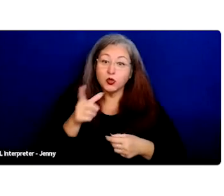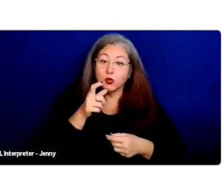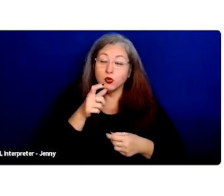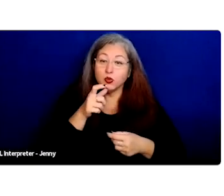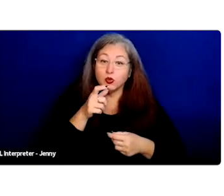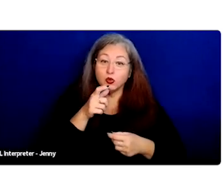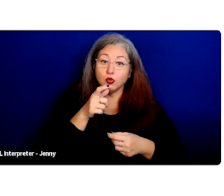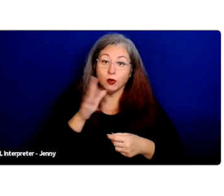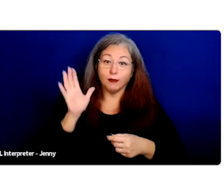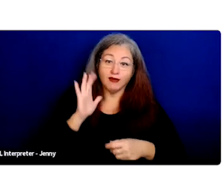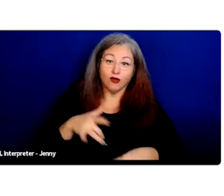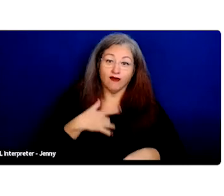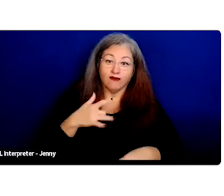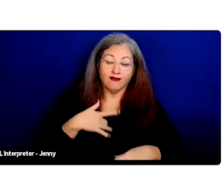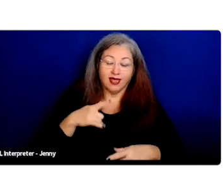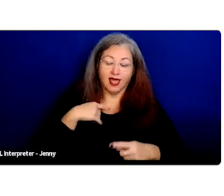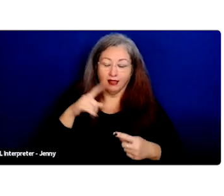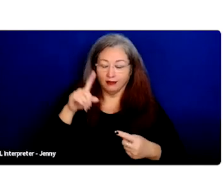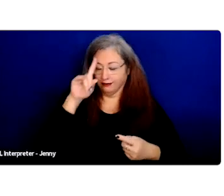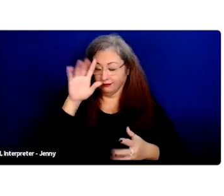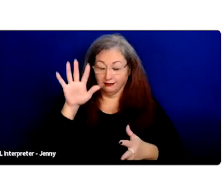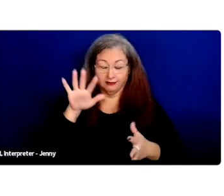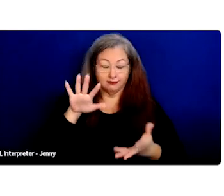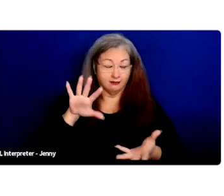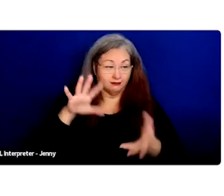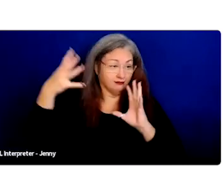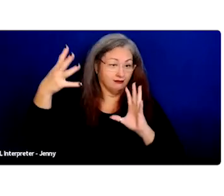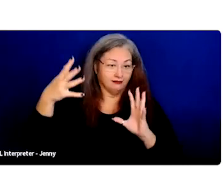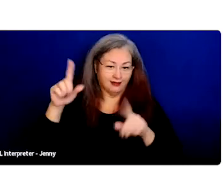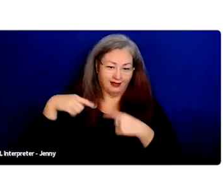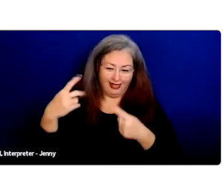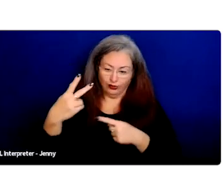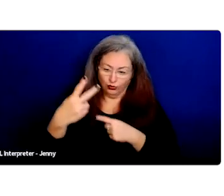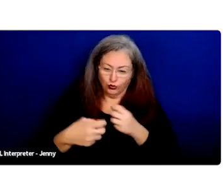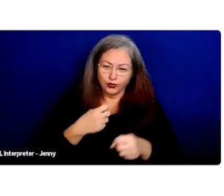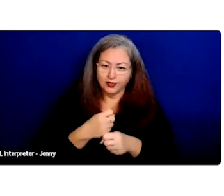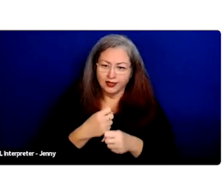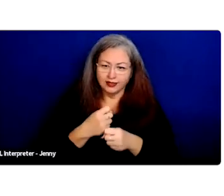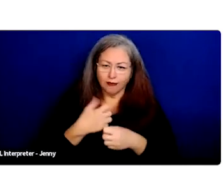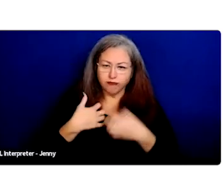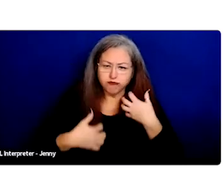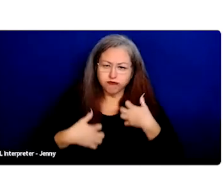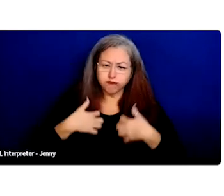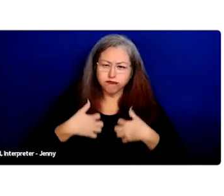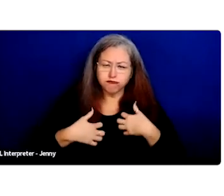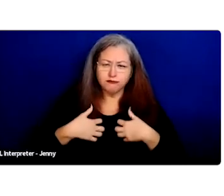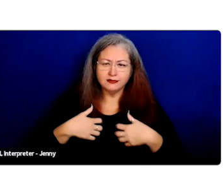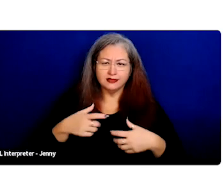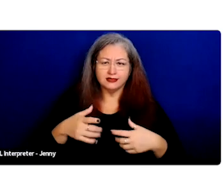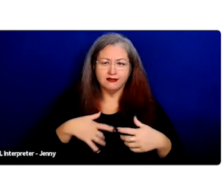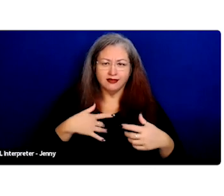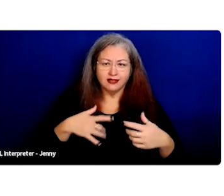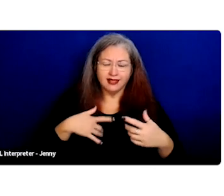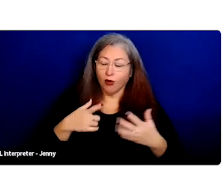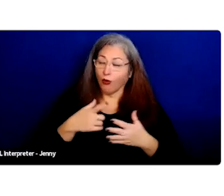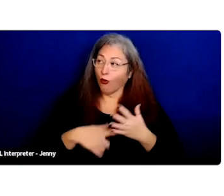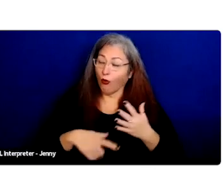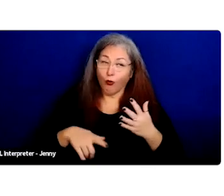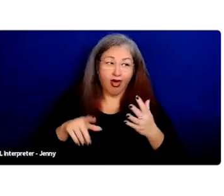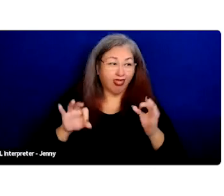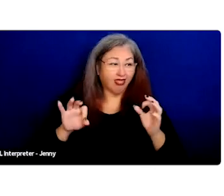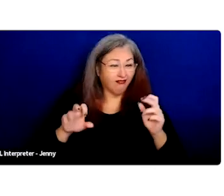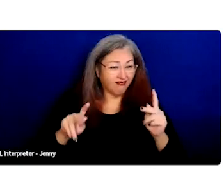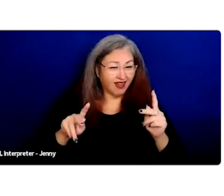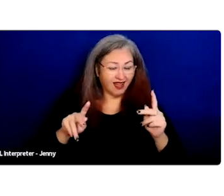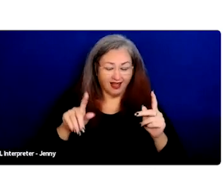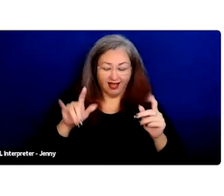felt like disoriented in the last 2 years, right? Just feeling like the fuck, right? That